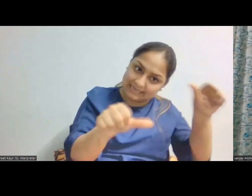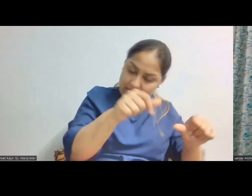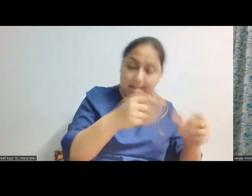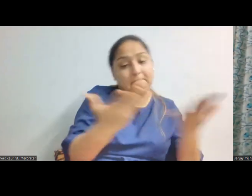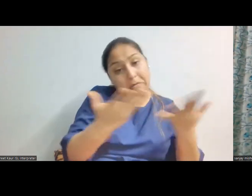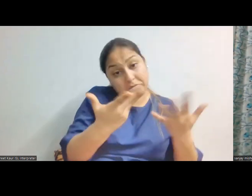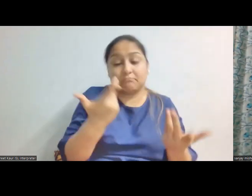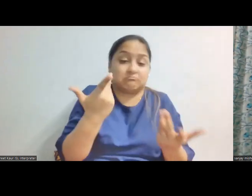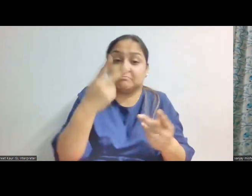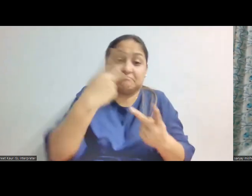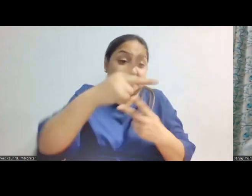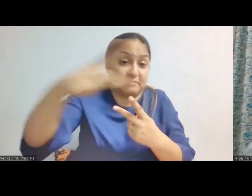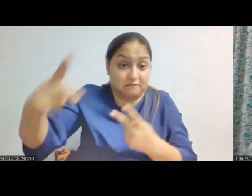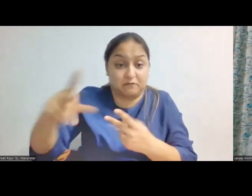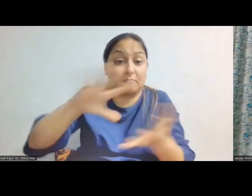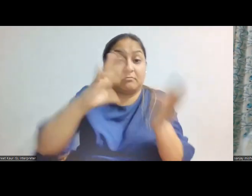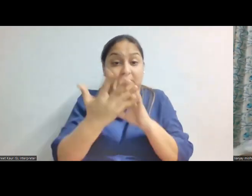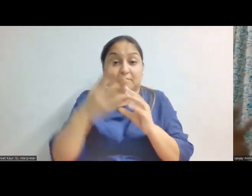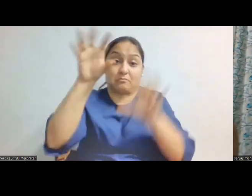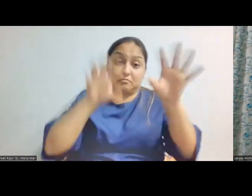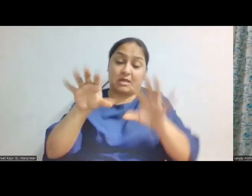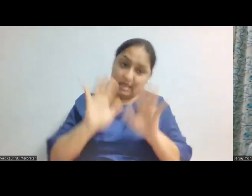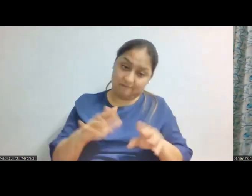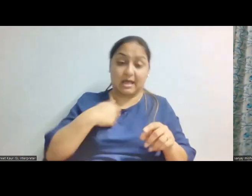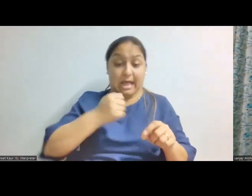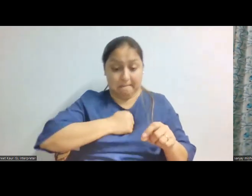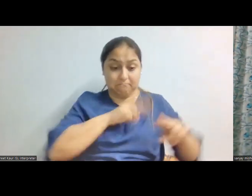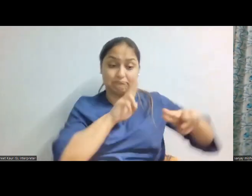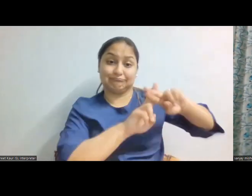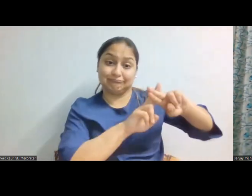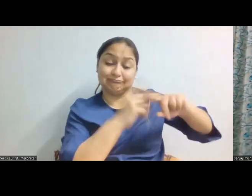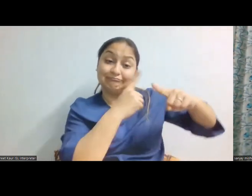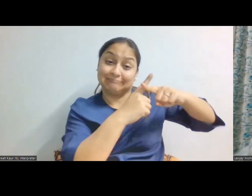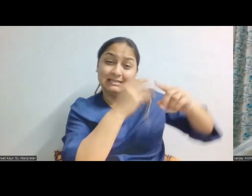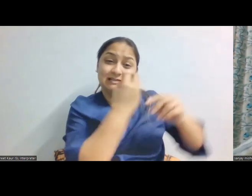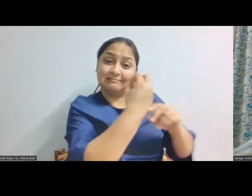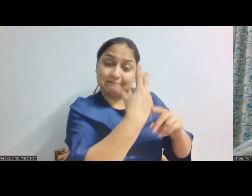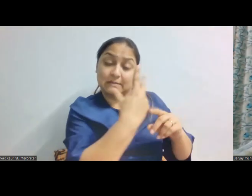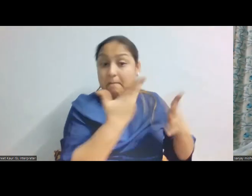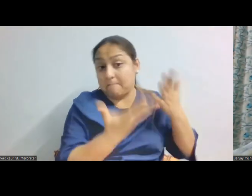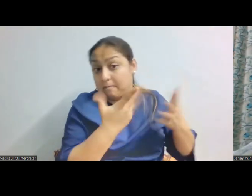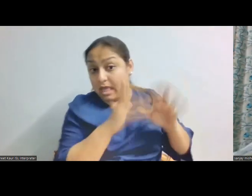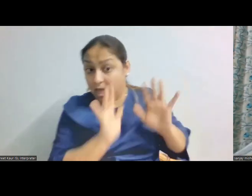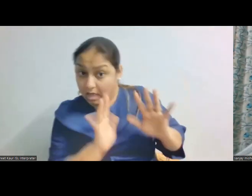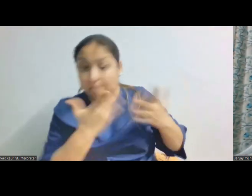extrapolated to all areas in all countries. So that's a disclaimer from my side. But I believe that is the way forward. And